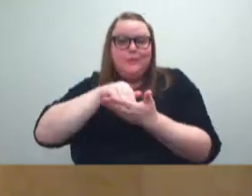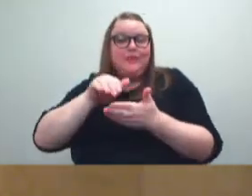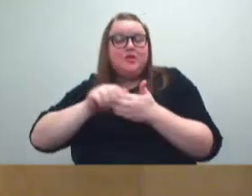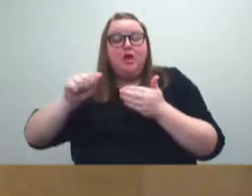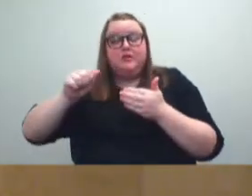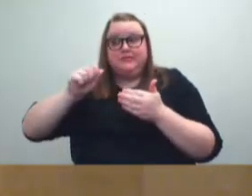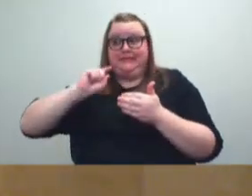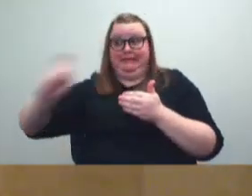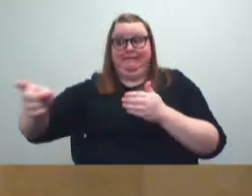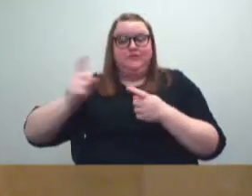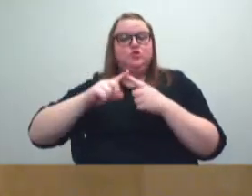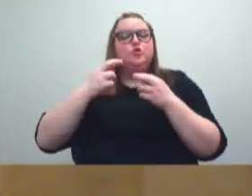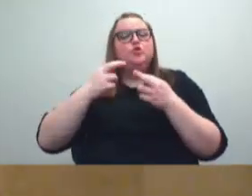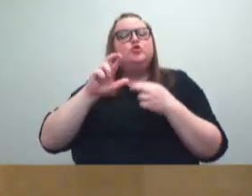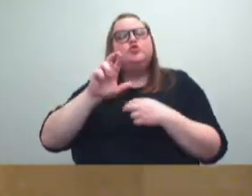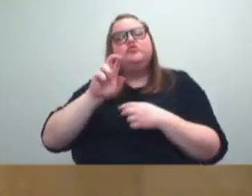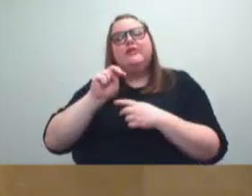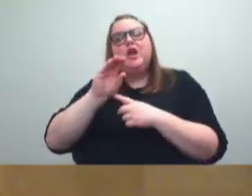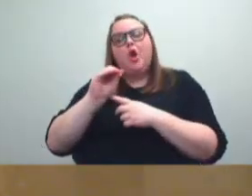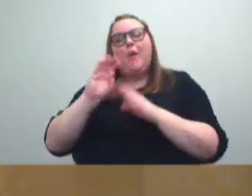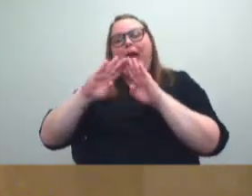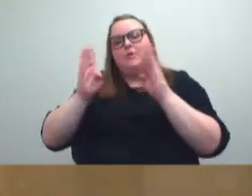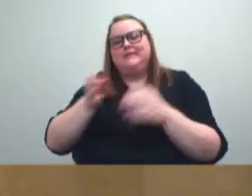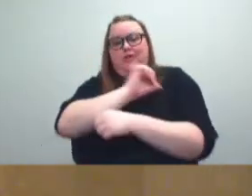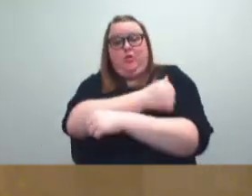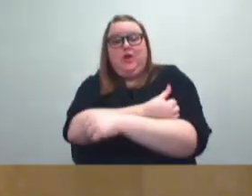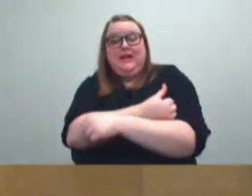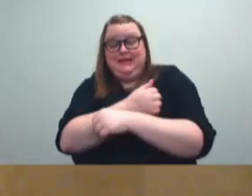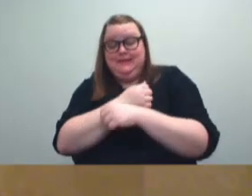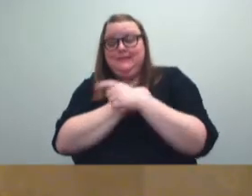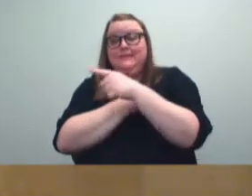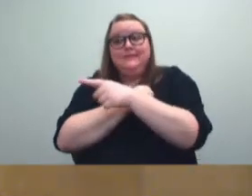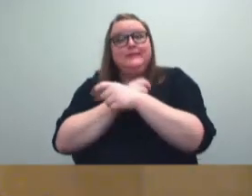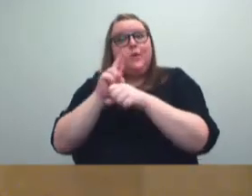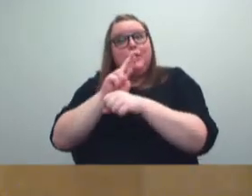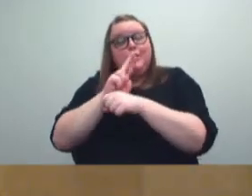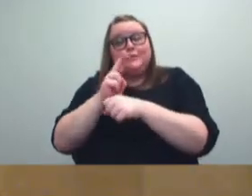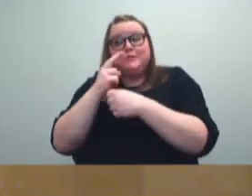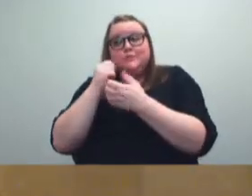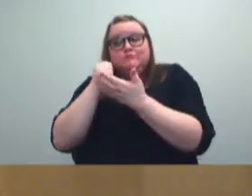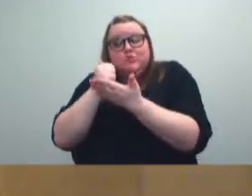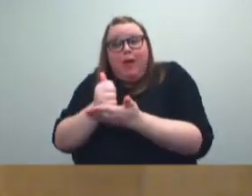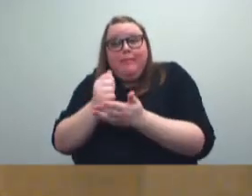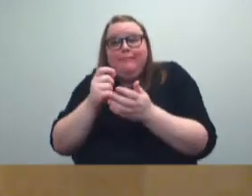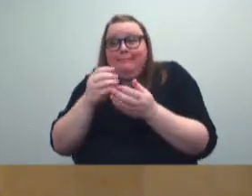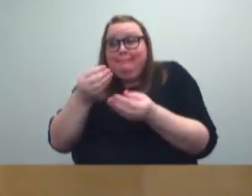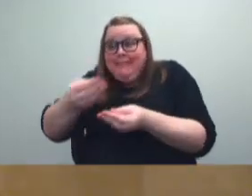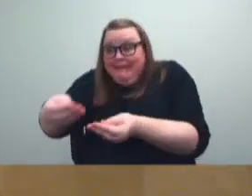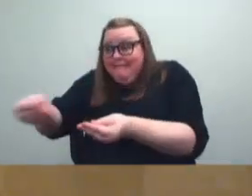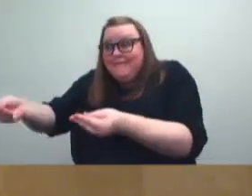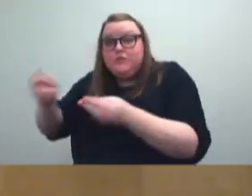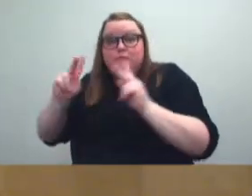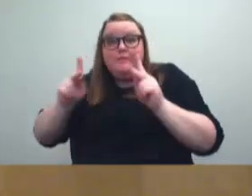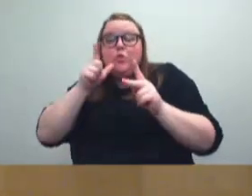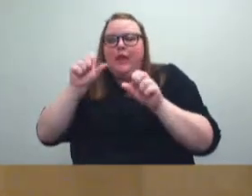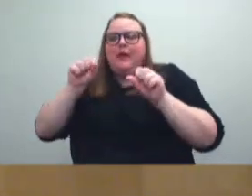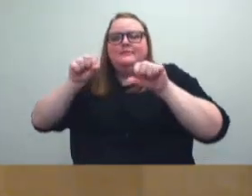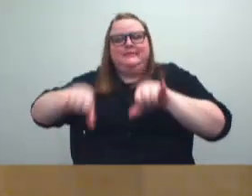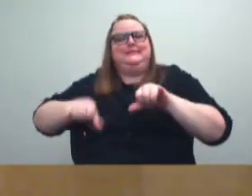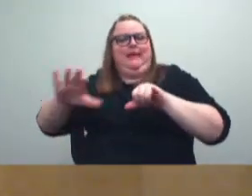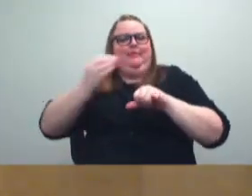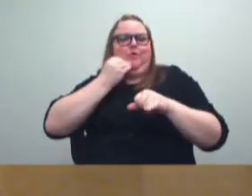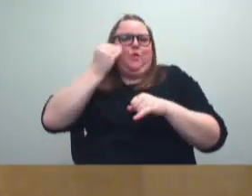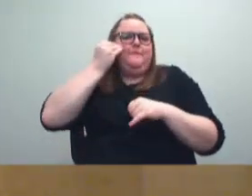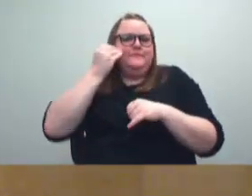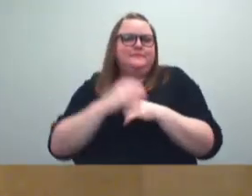as they use this to help those who are in need of making sure they can stay in their homes, that's $2 million out of Sparks for the city of Sparks, that